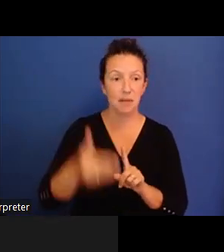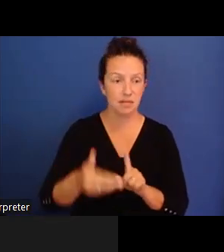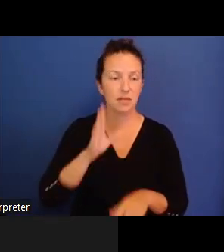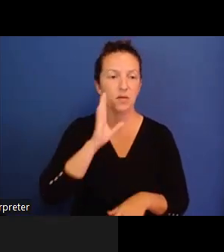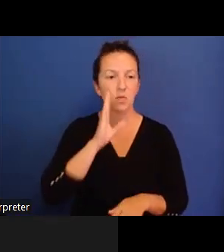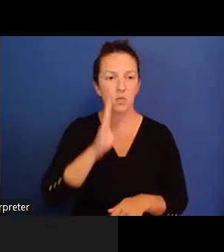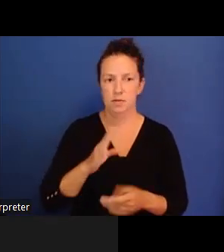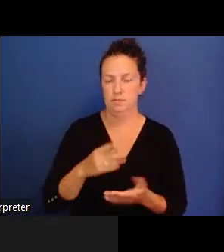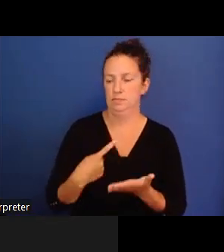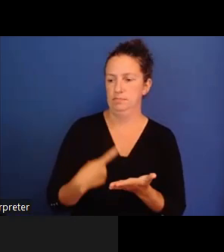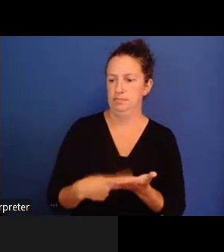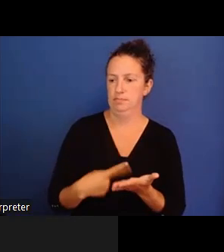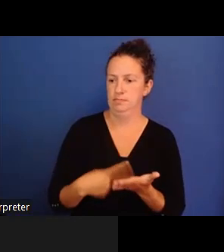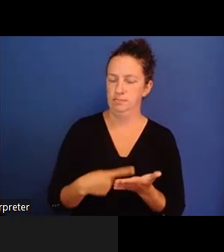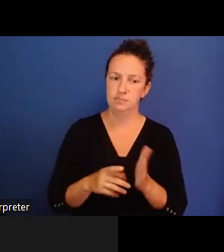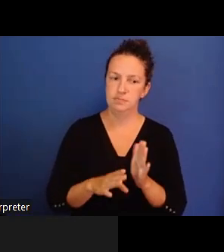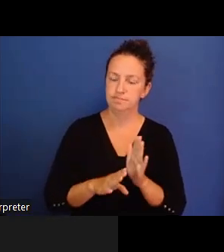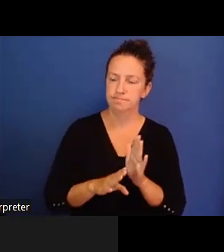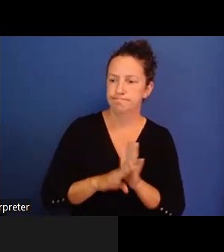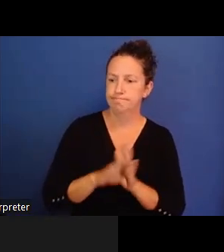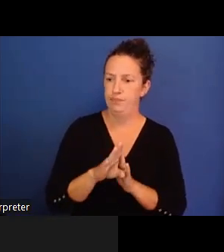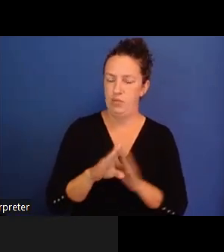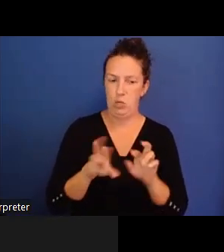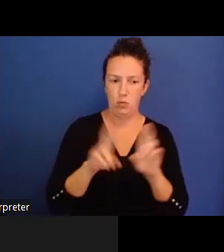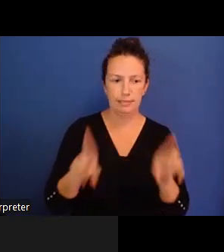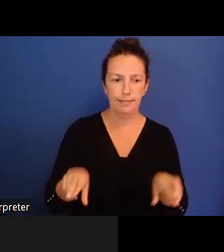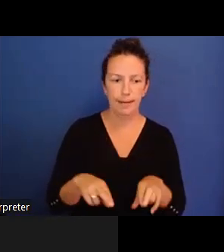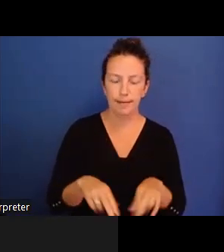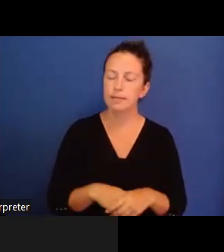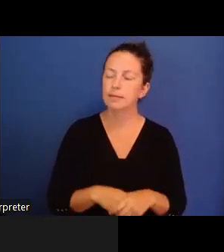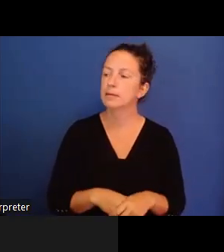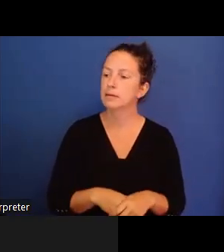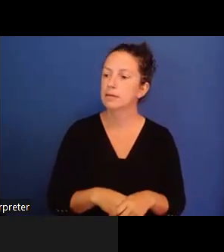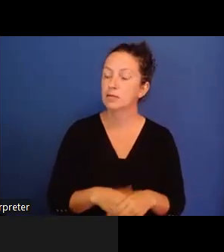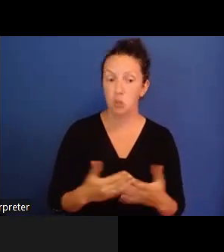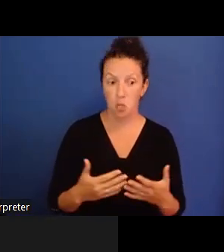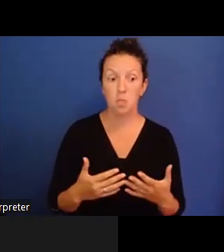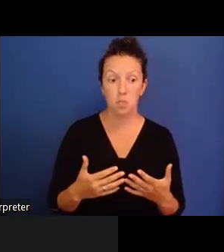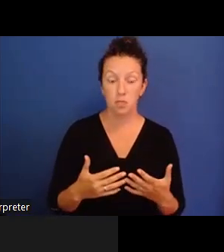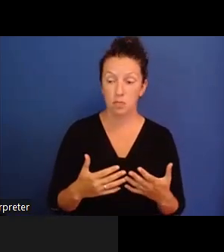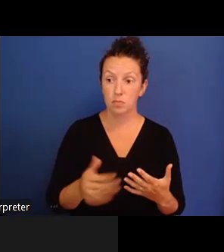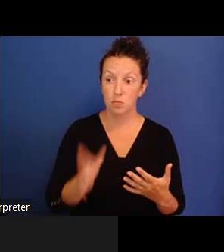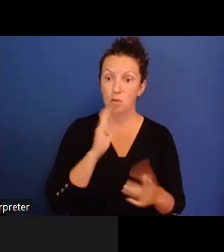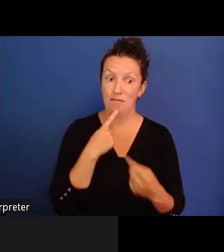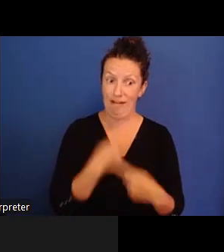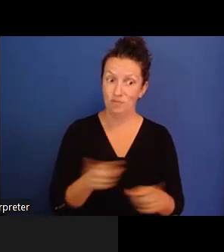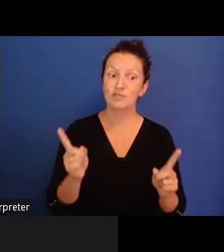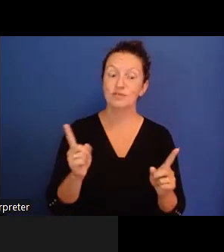about putting together a resume. So look out for that announcement.